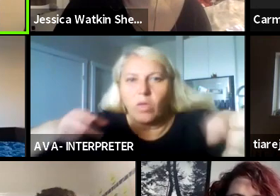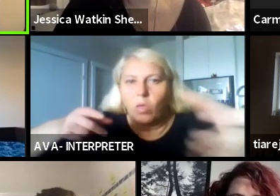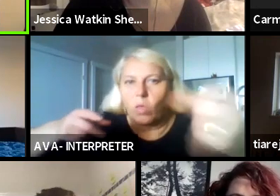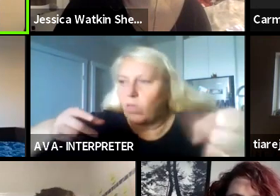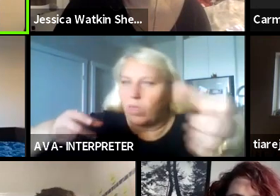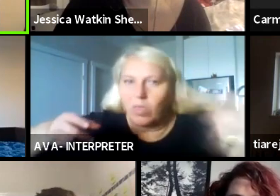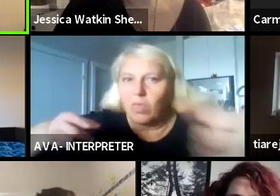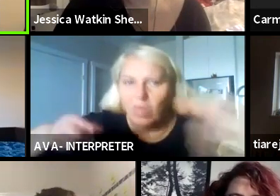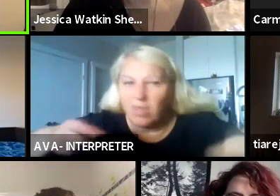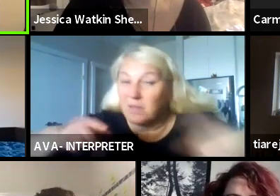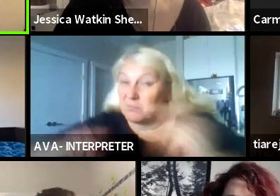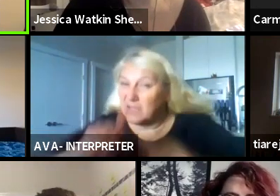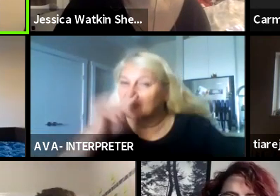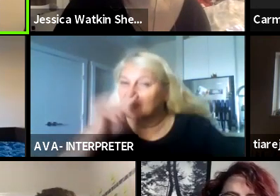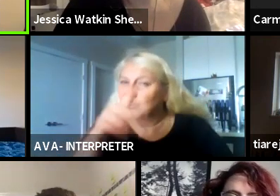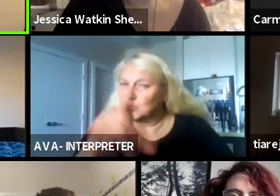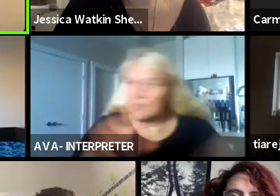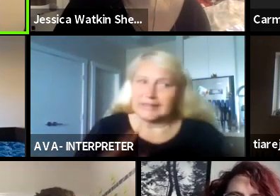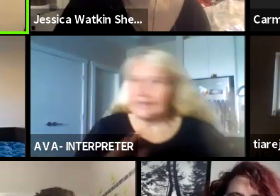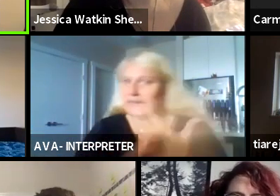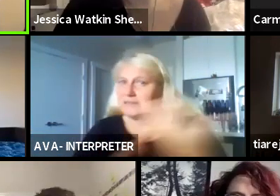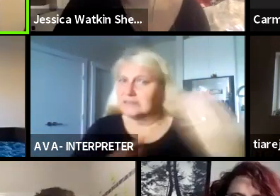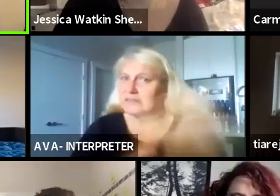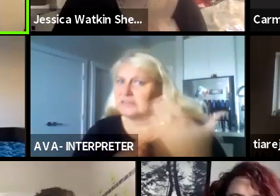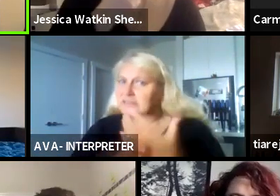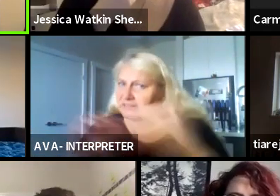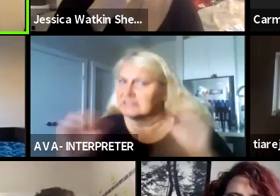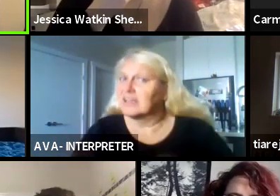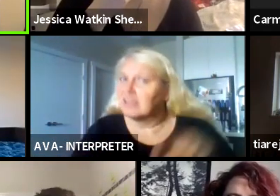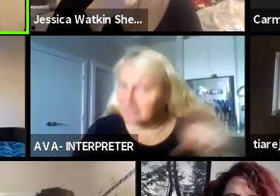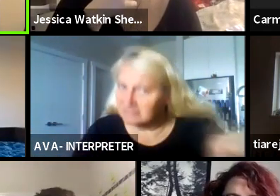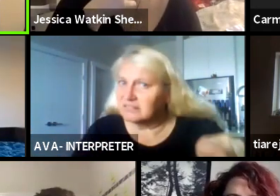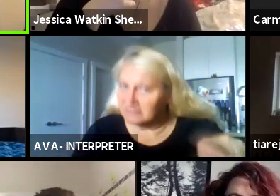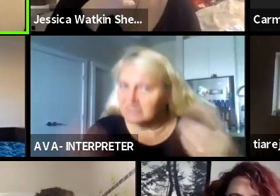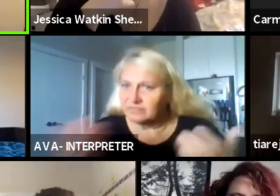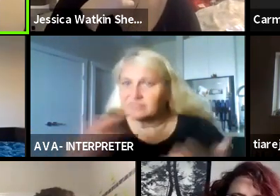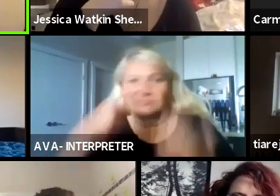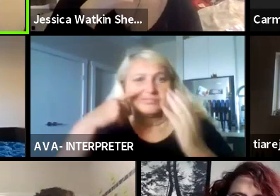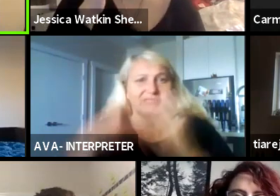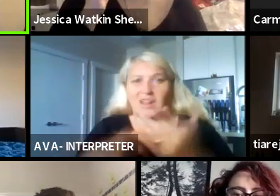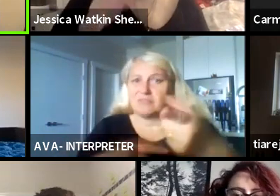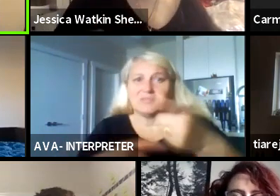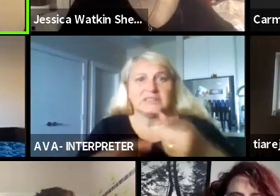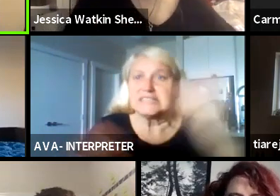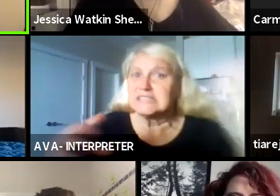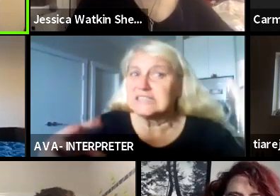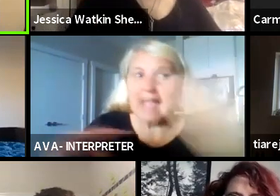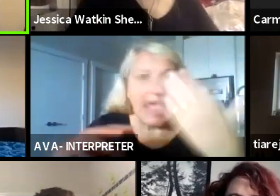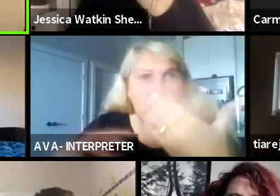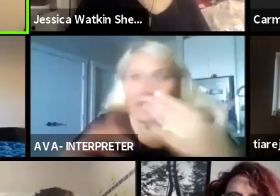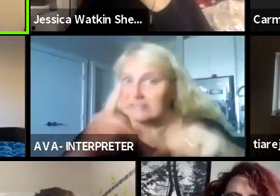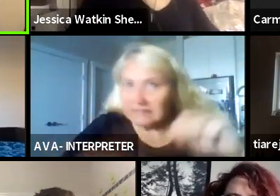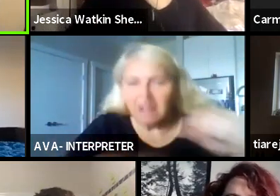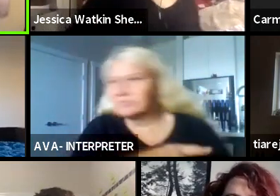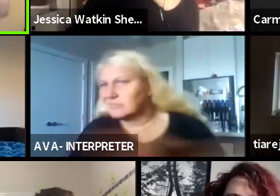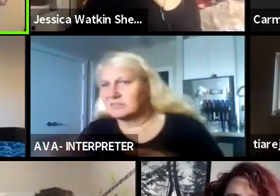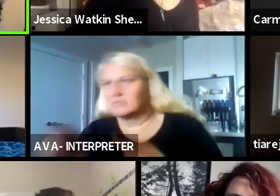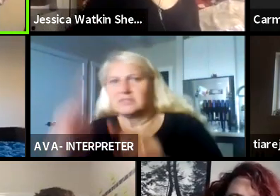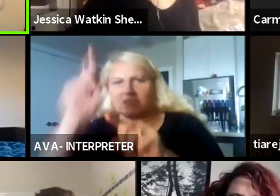always interrupt. You can call out something in the chat function. You can do